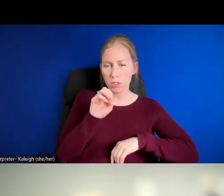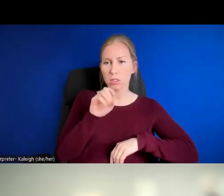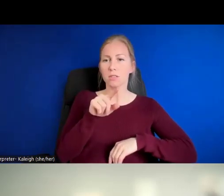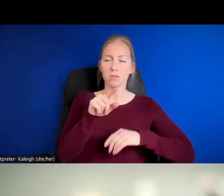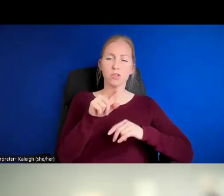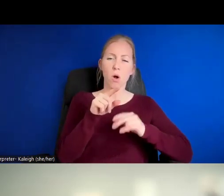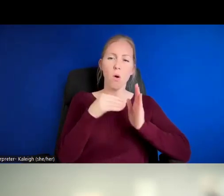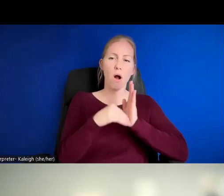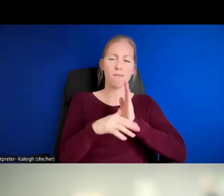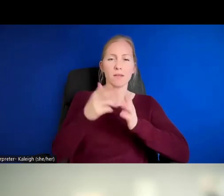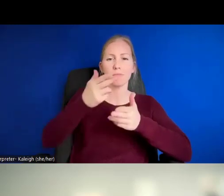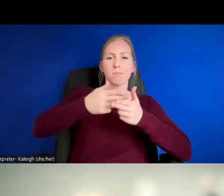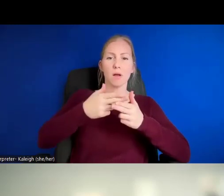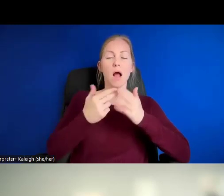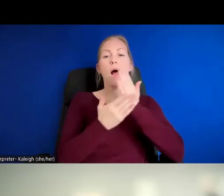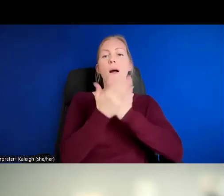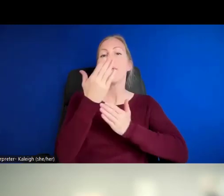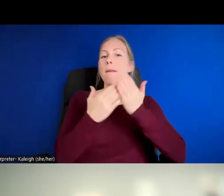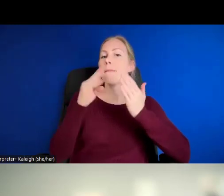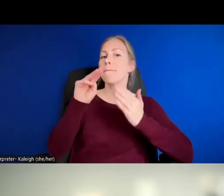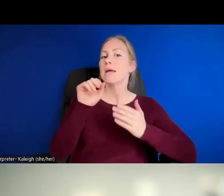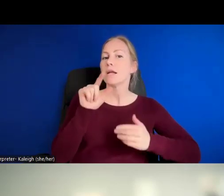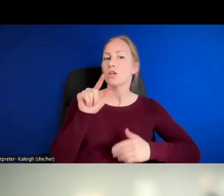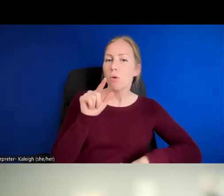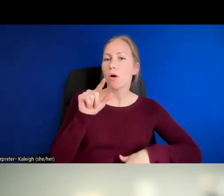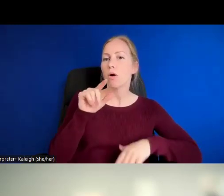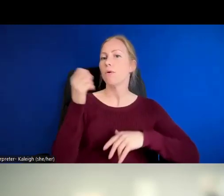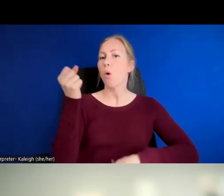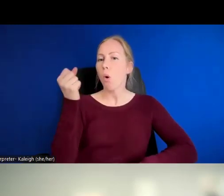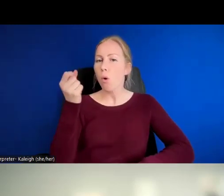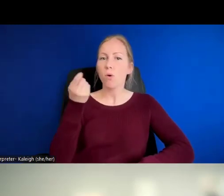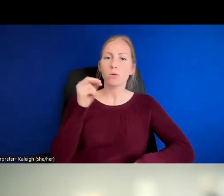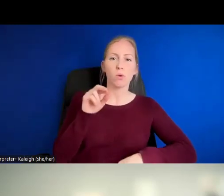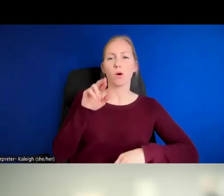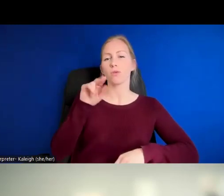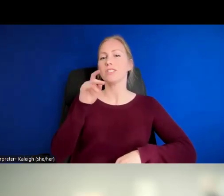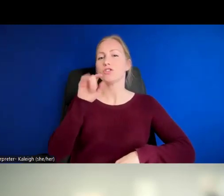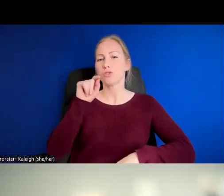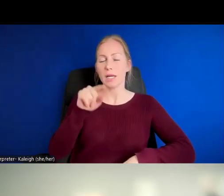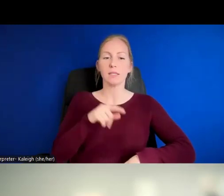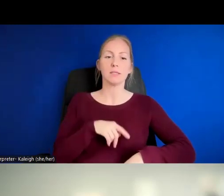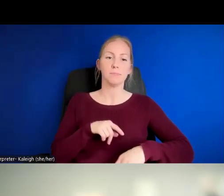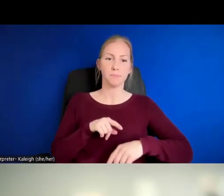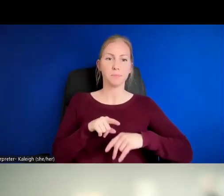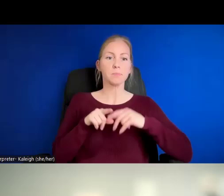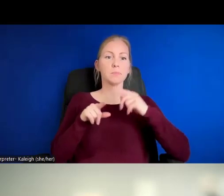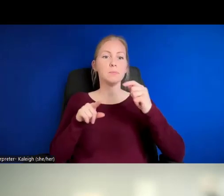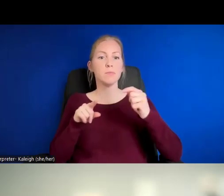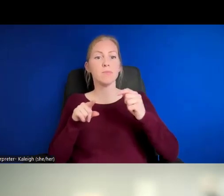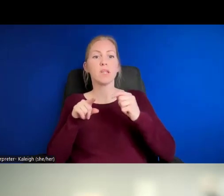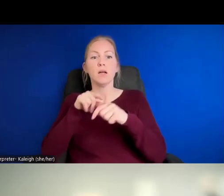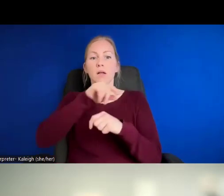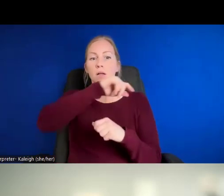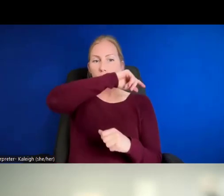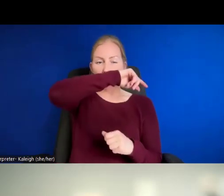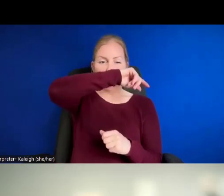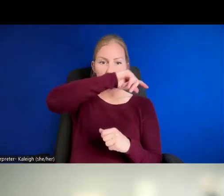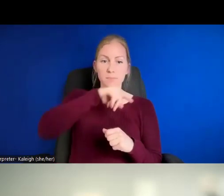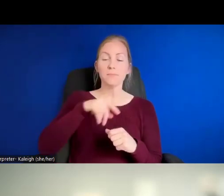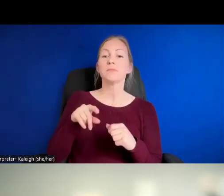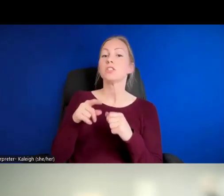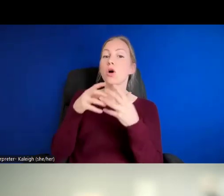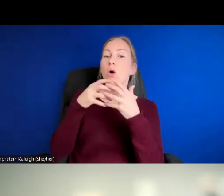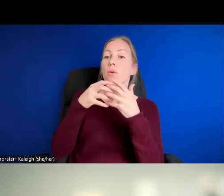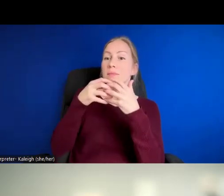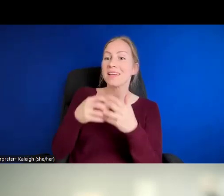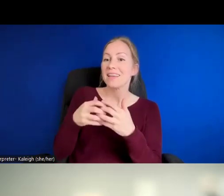manual hold or a manual restraint, mechanical devices that could be a 4-point restraint bed, which is what